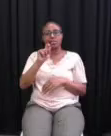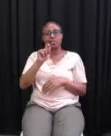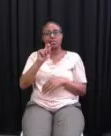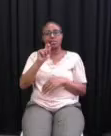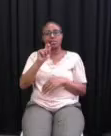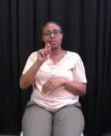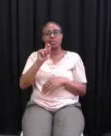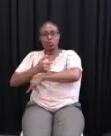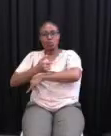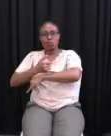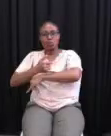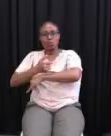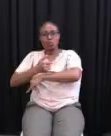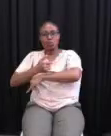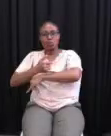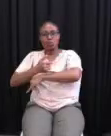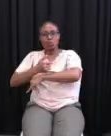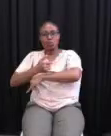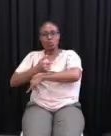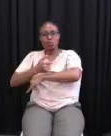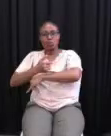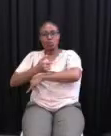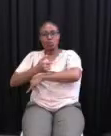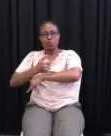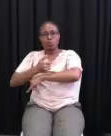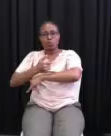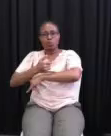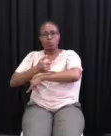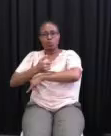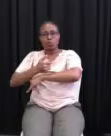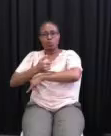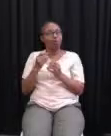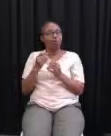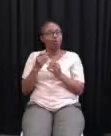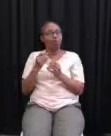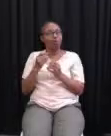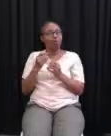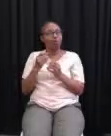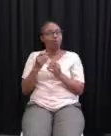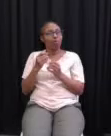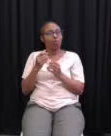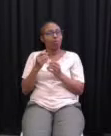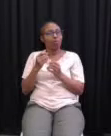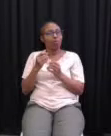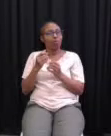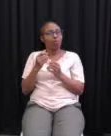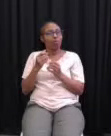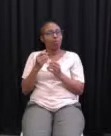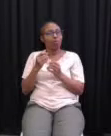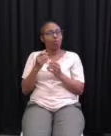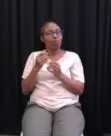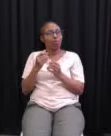rich. It's just that we have not used it. As a continent, we've got